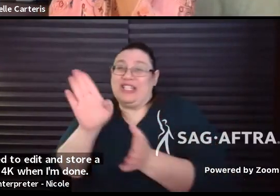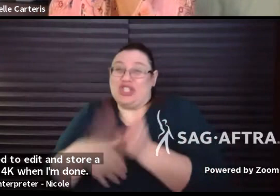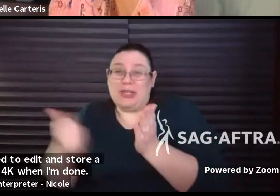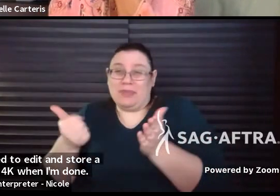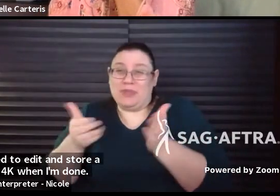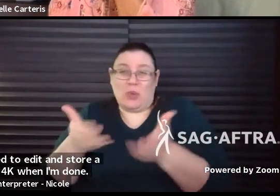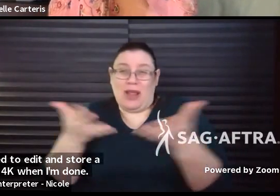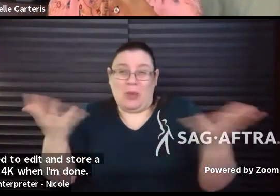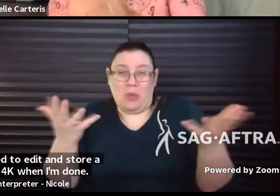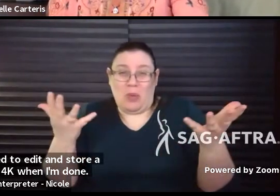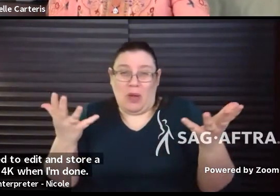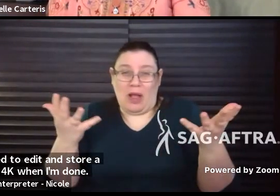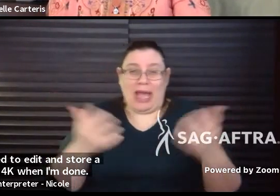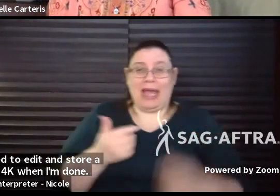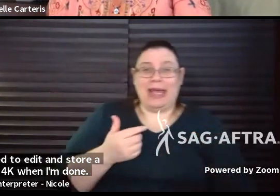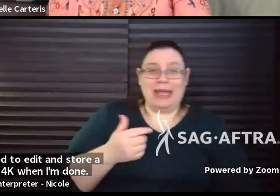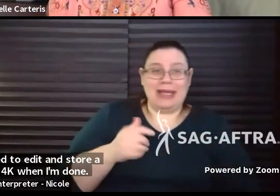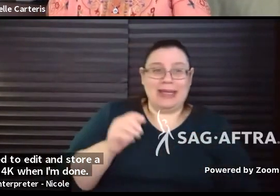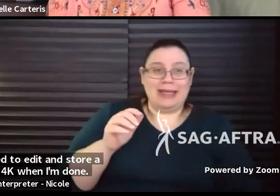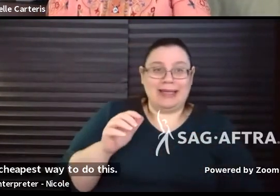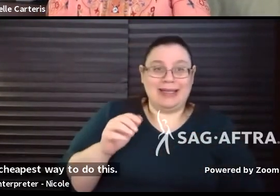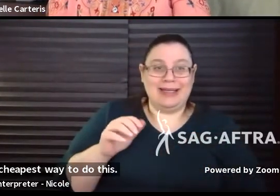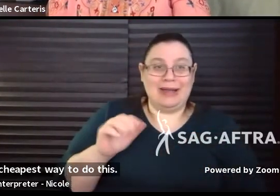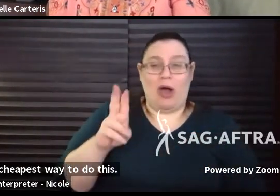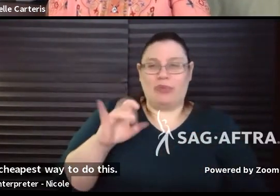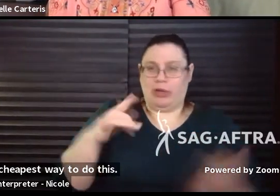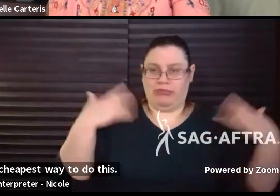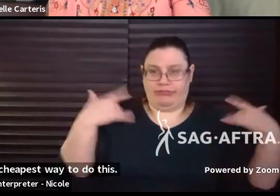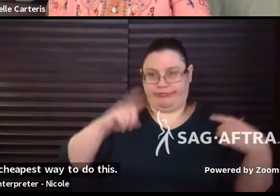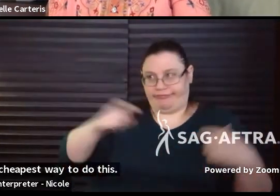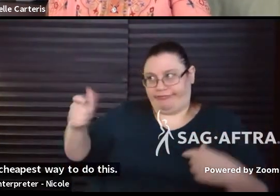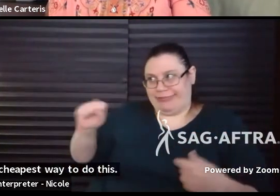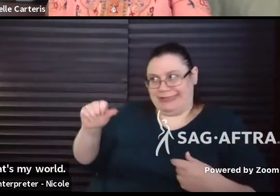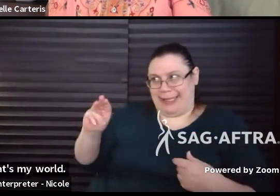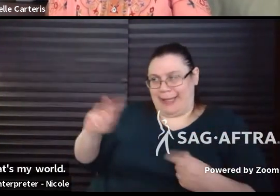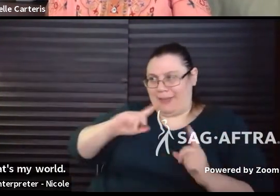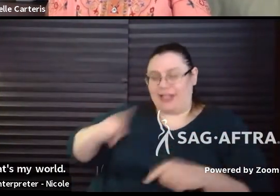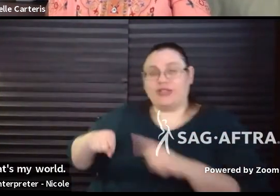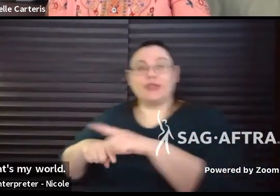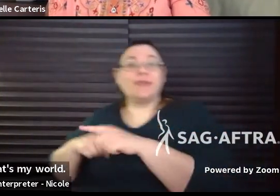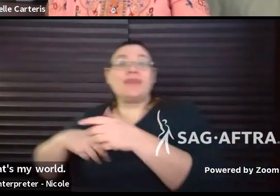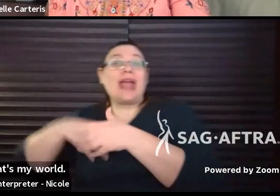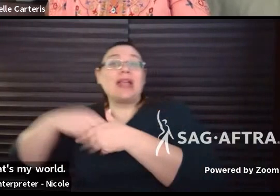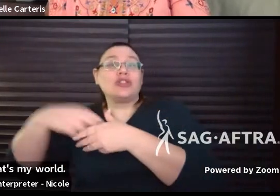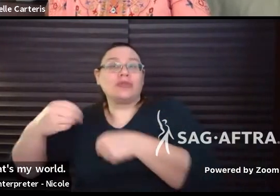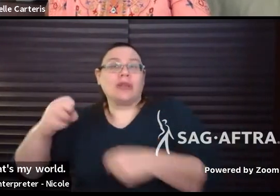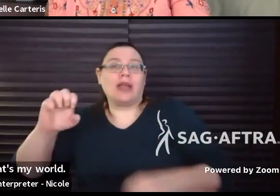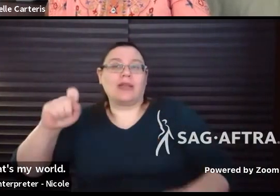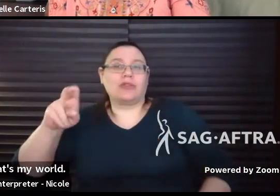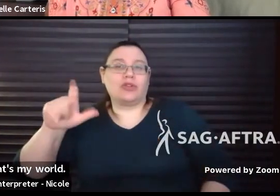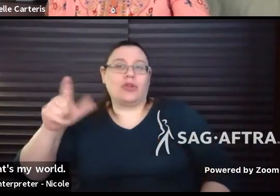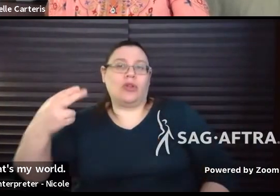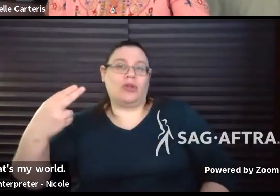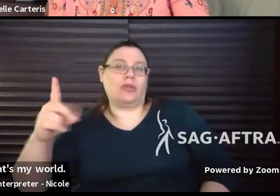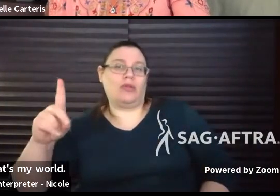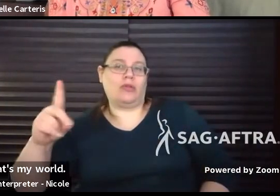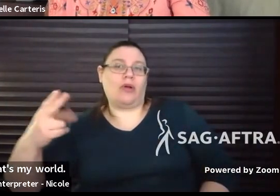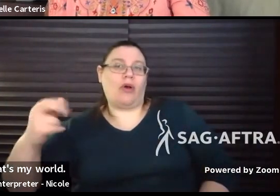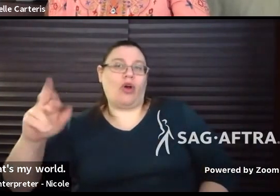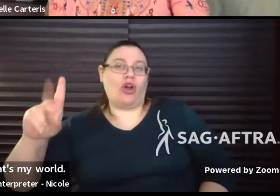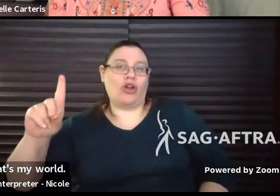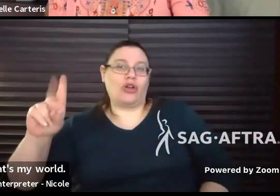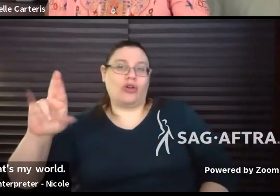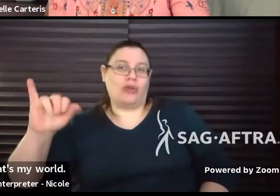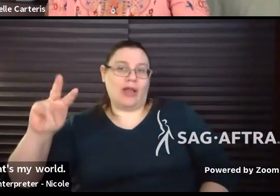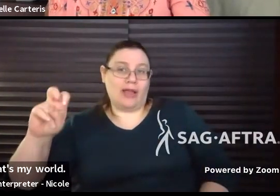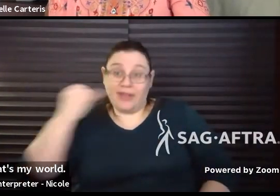Oh, well, Pass that one to that's you. my world. But okay, so bottom line is an external hard drive is probably the thing that you're going to need. If it's iPhone